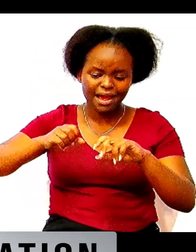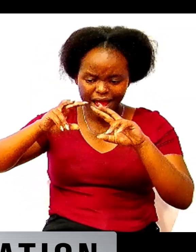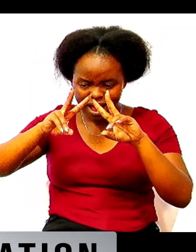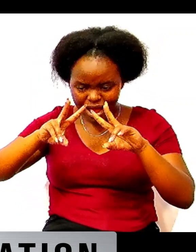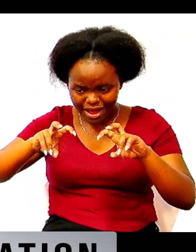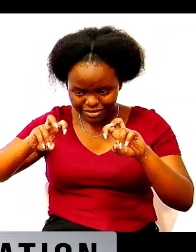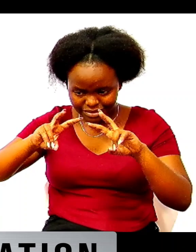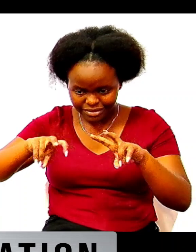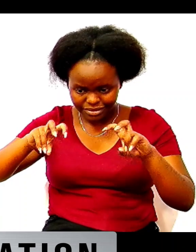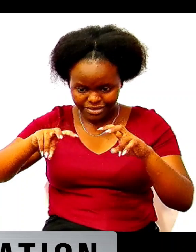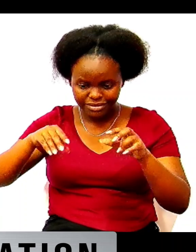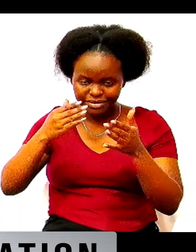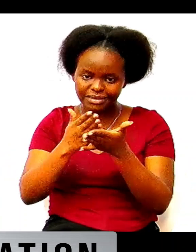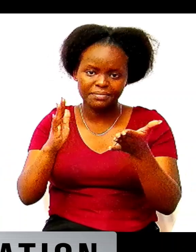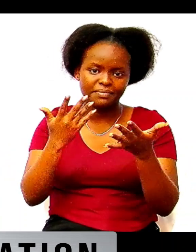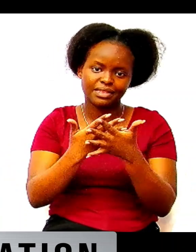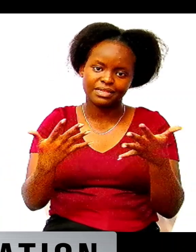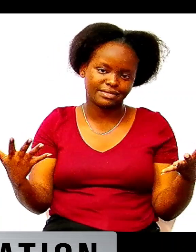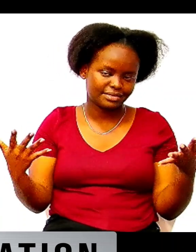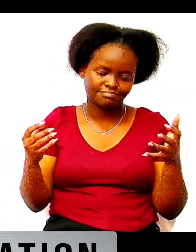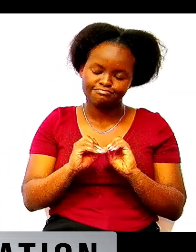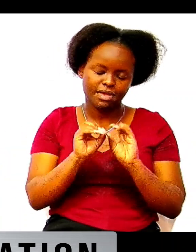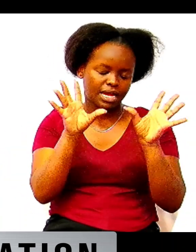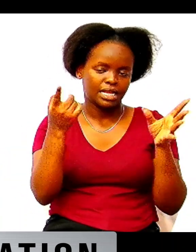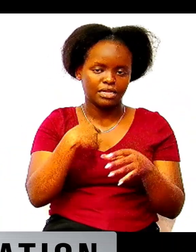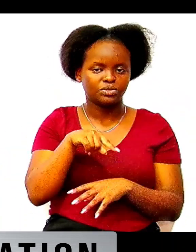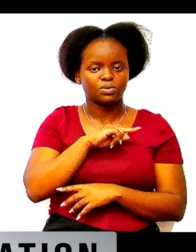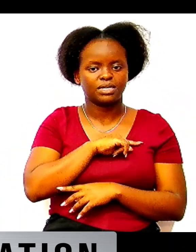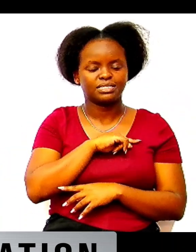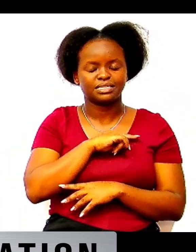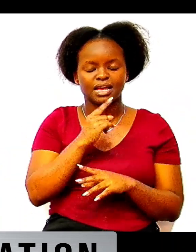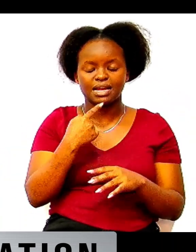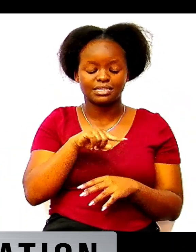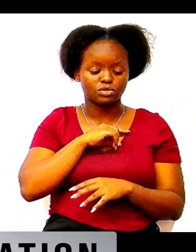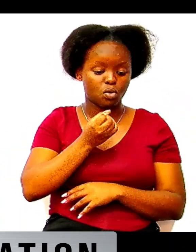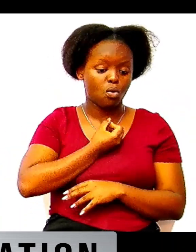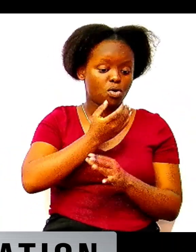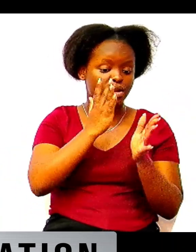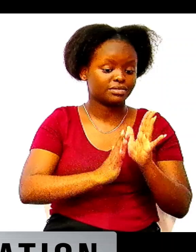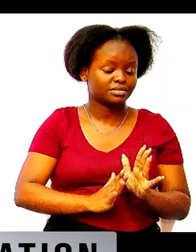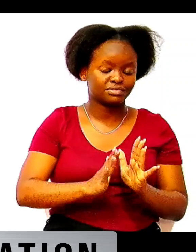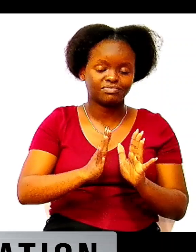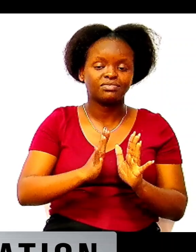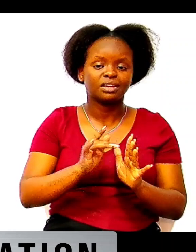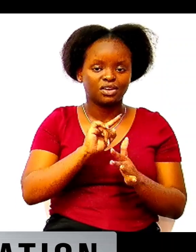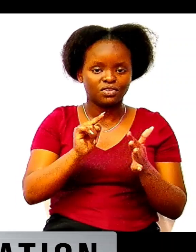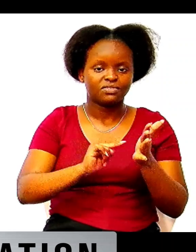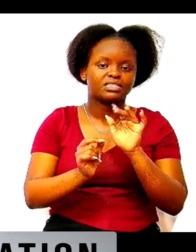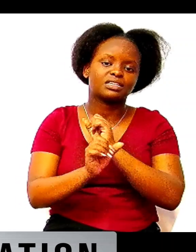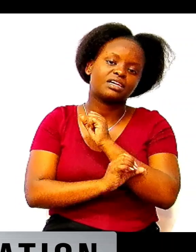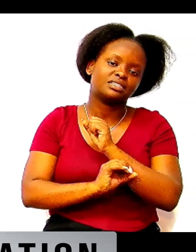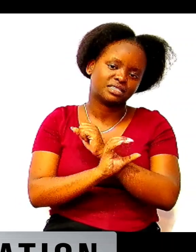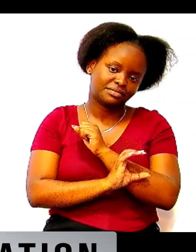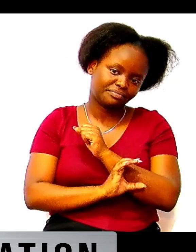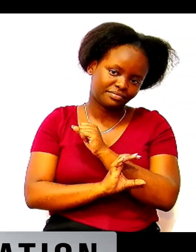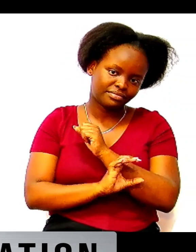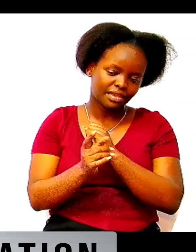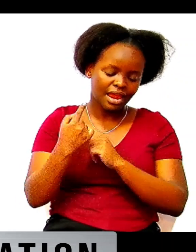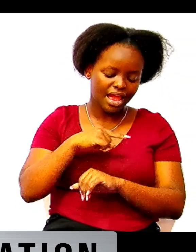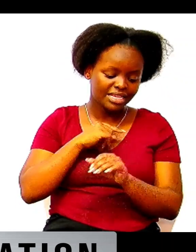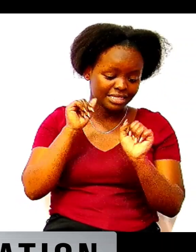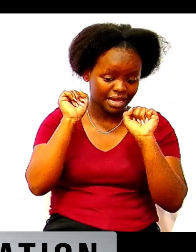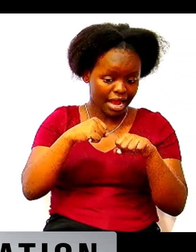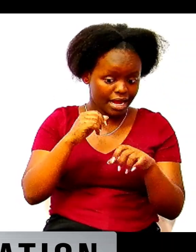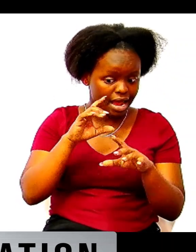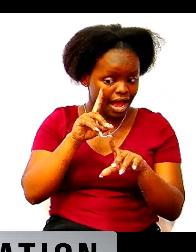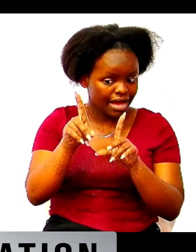that some of these things are very clear to us. We are the owners of this country, Jonah. So we are going to ask questions that we have to